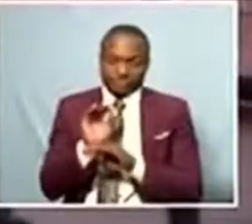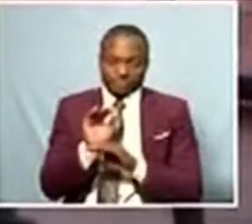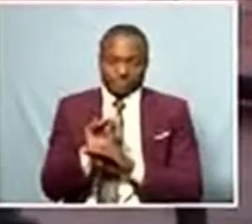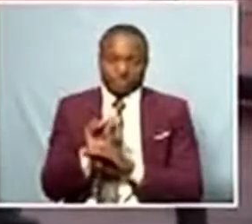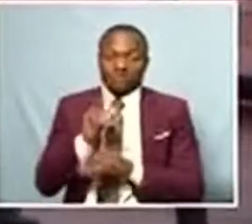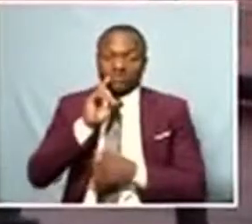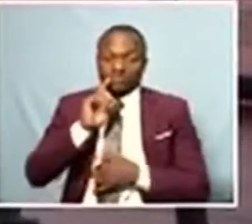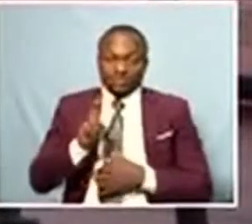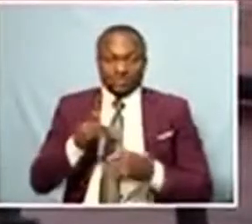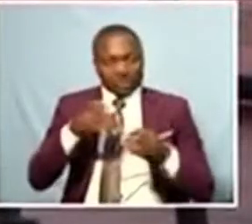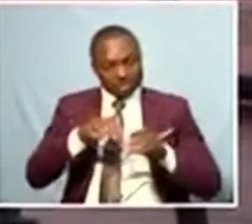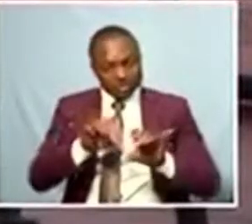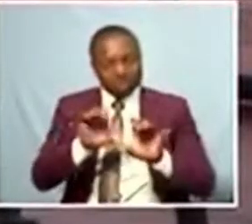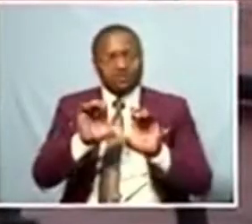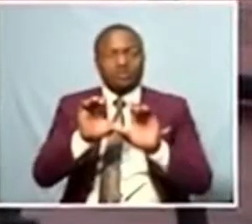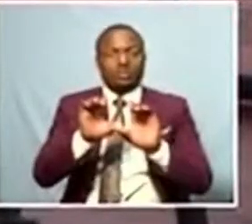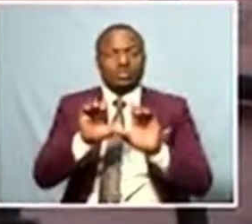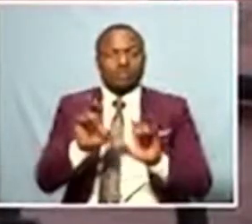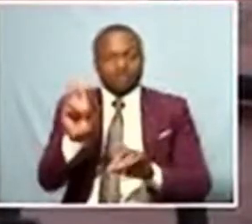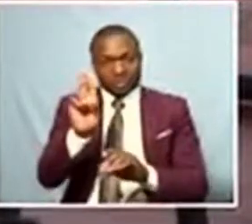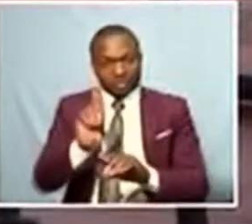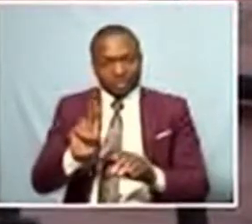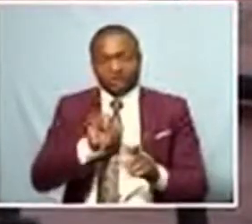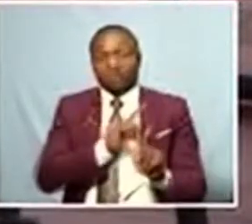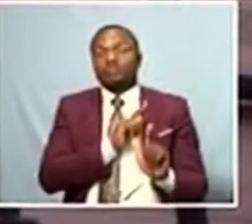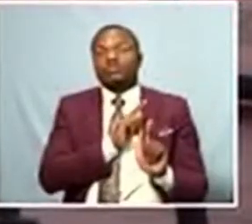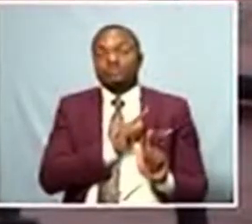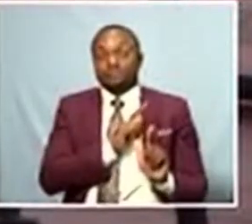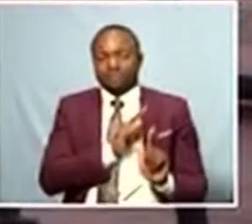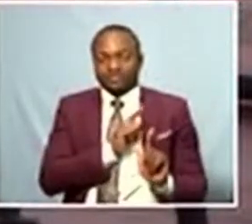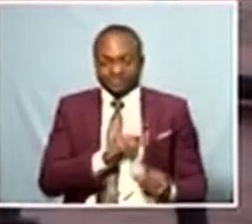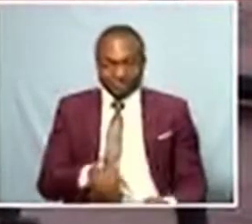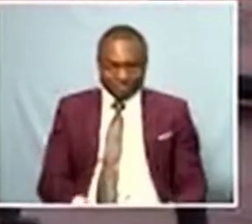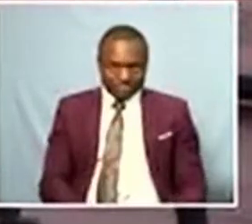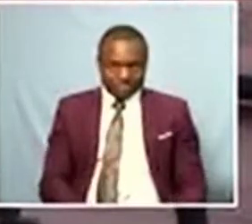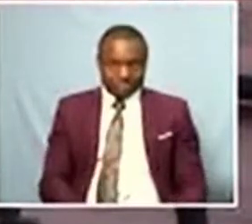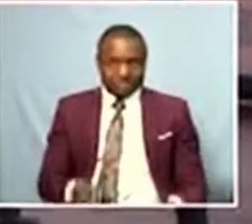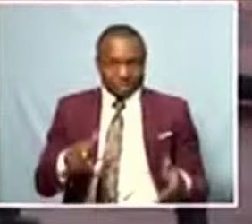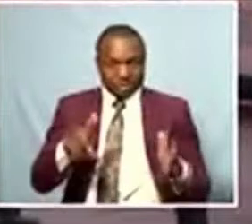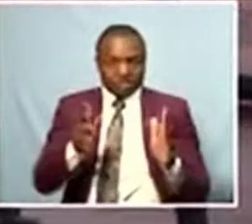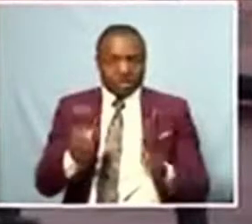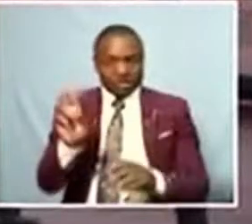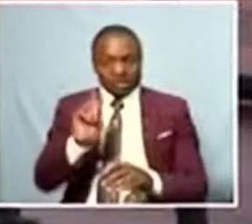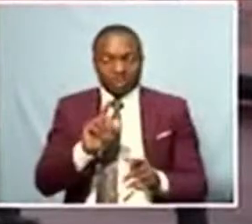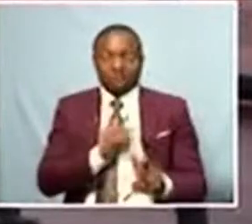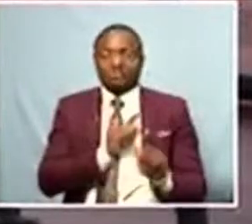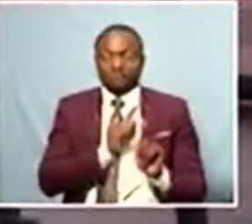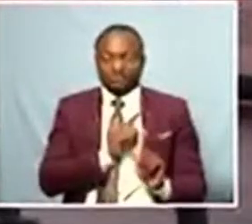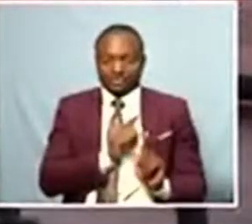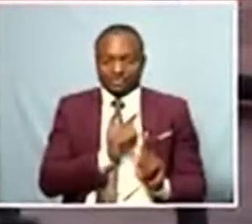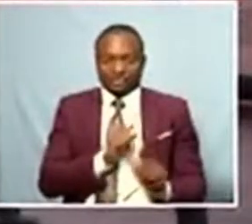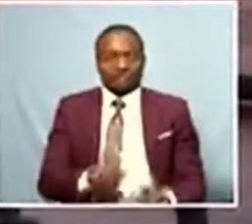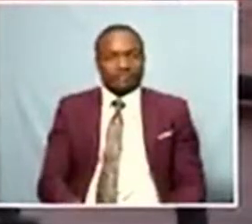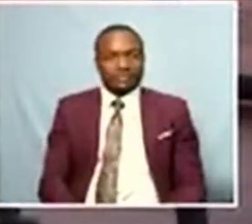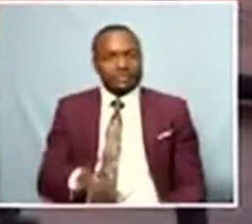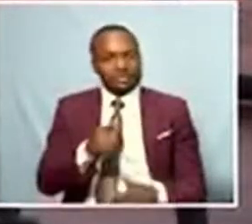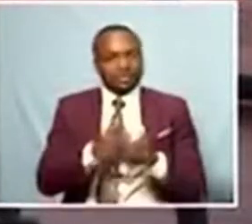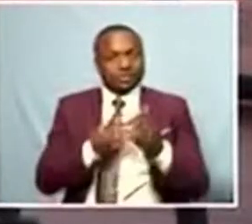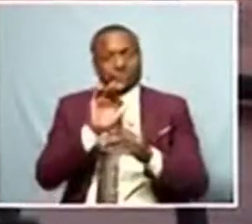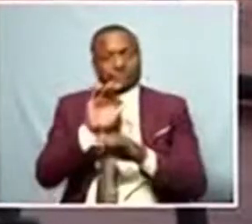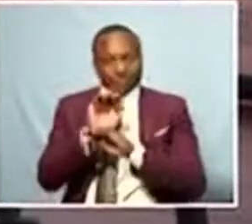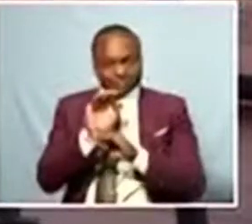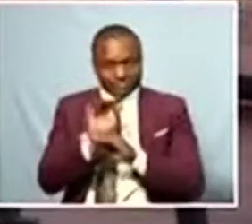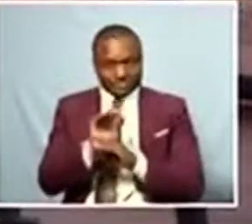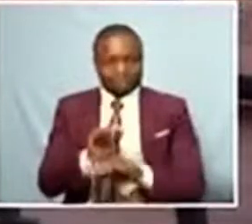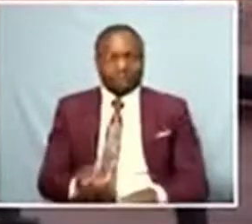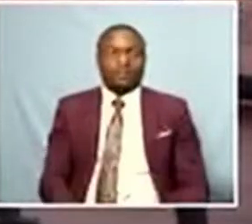they should go ahead and use the firearms, be allowed to use the firearms? What is your take on that